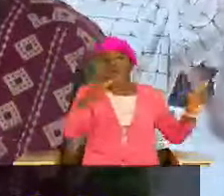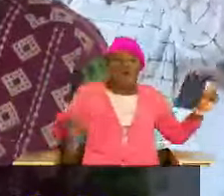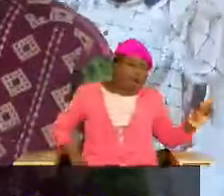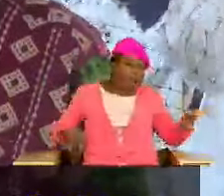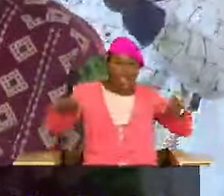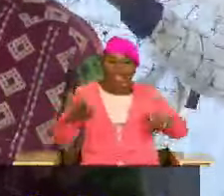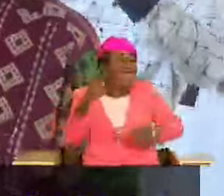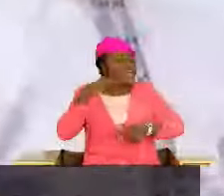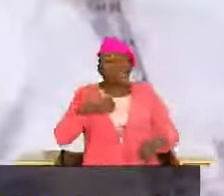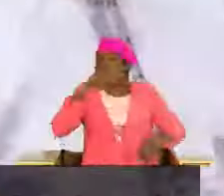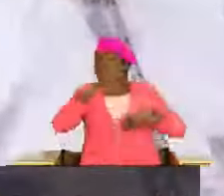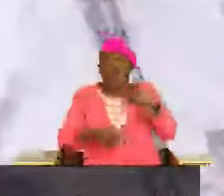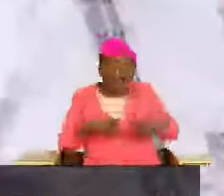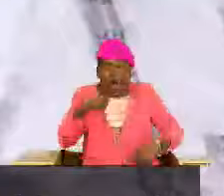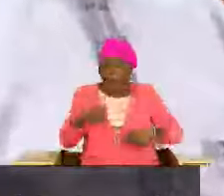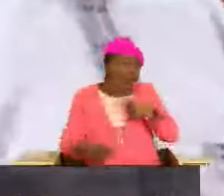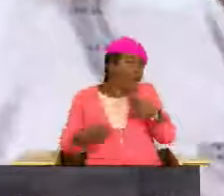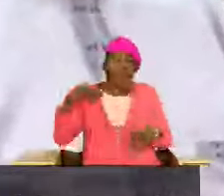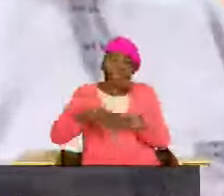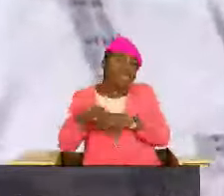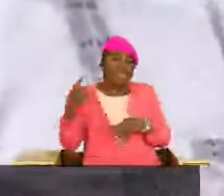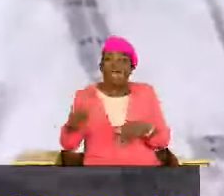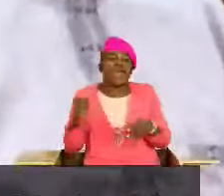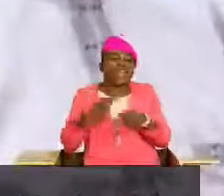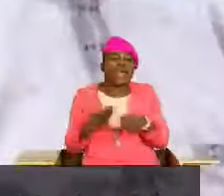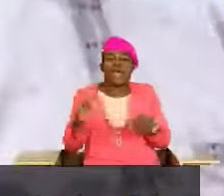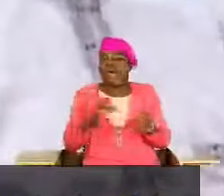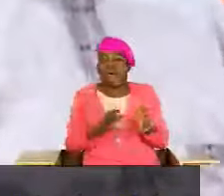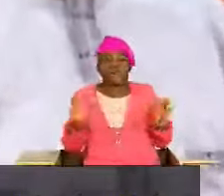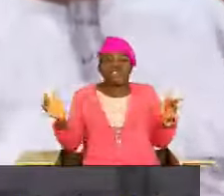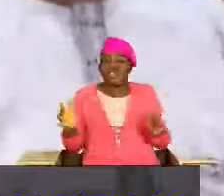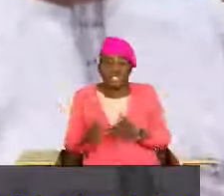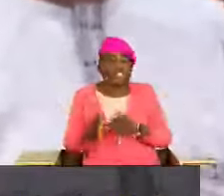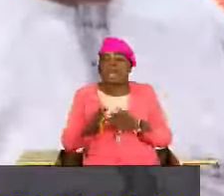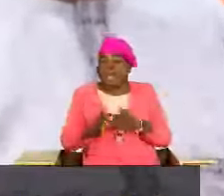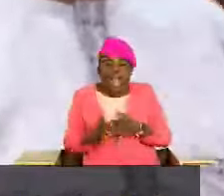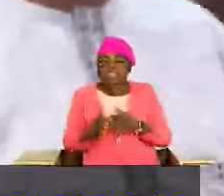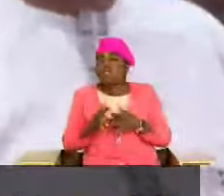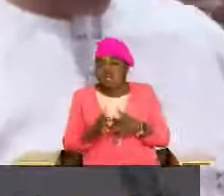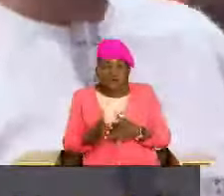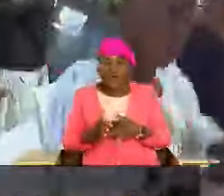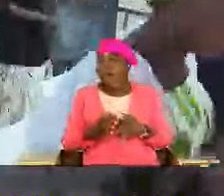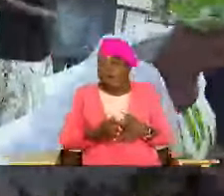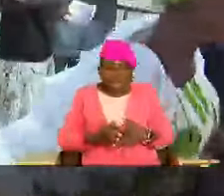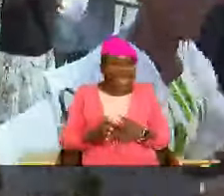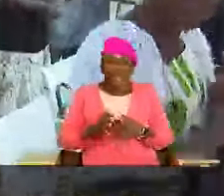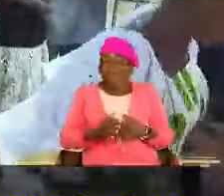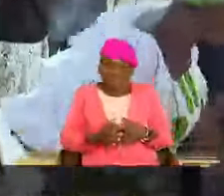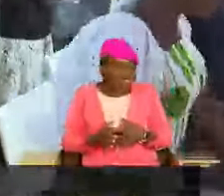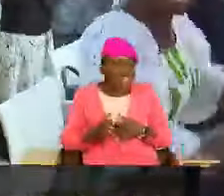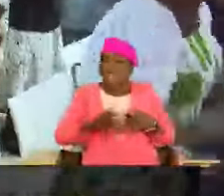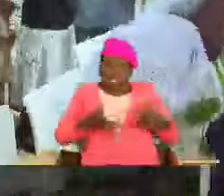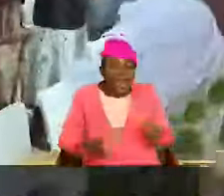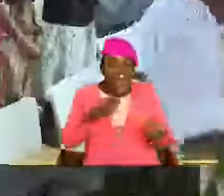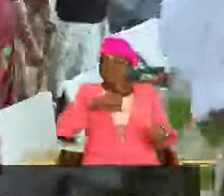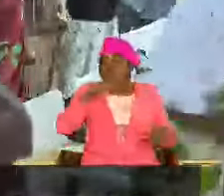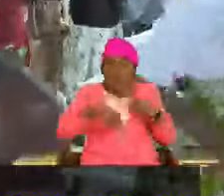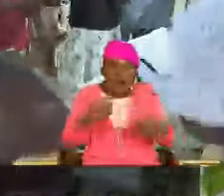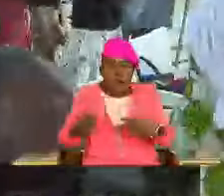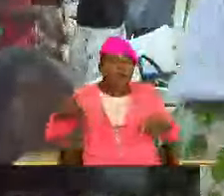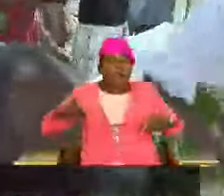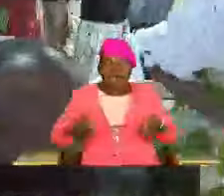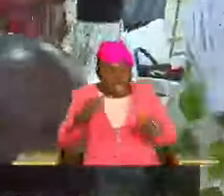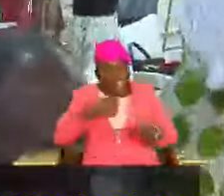hear the word of the Lord hear the word of the Lord let me go let